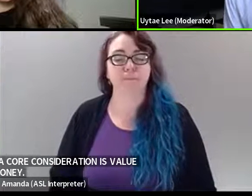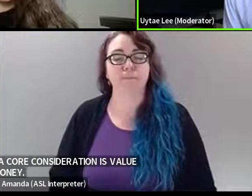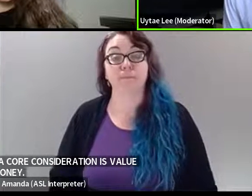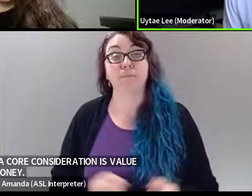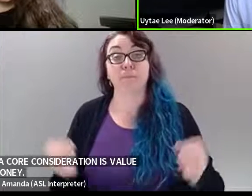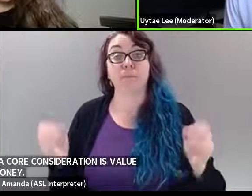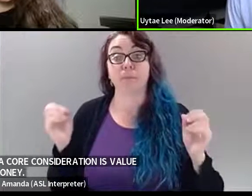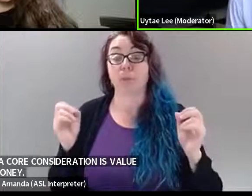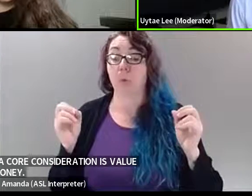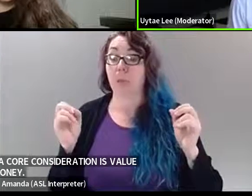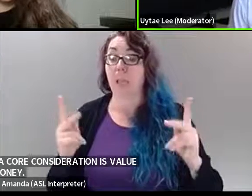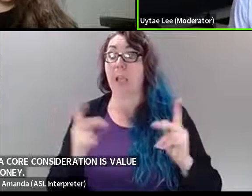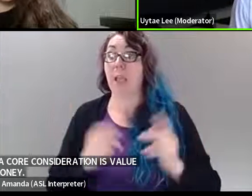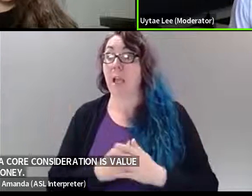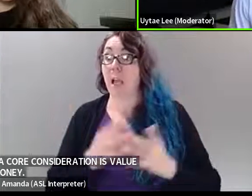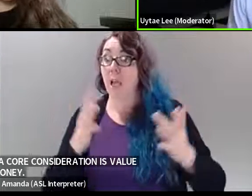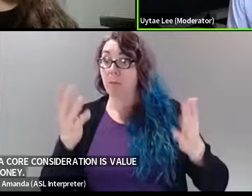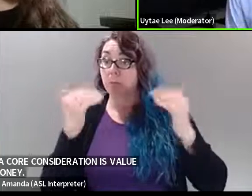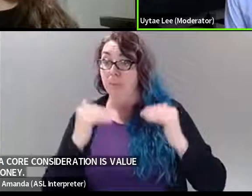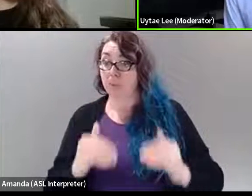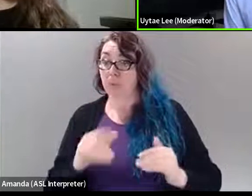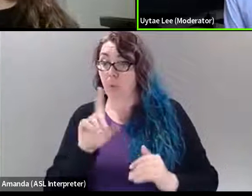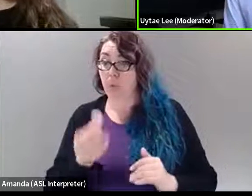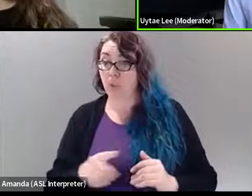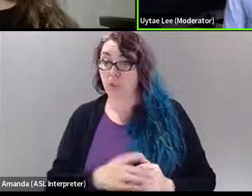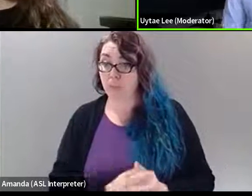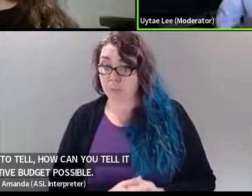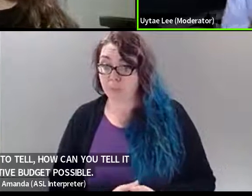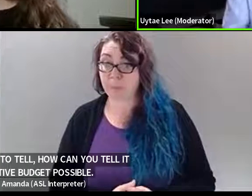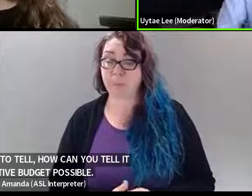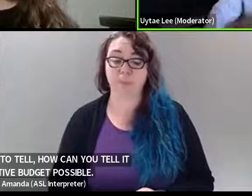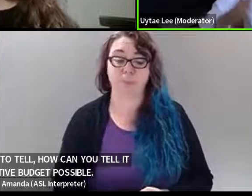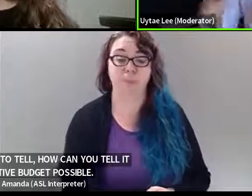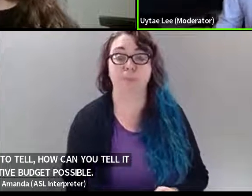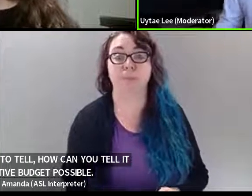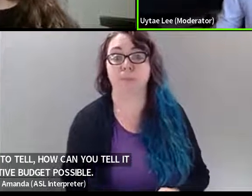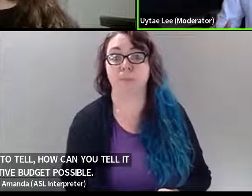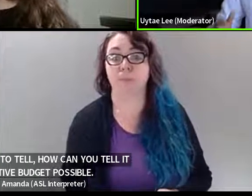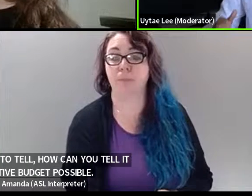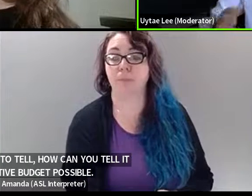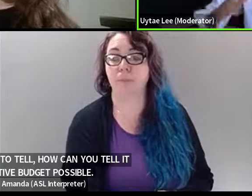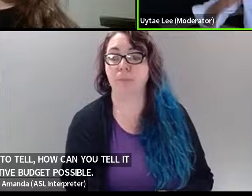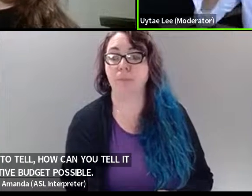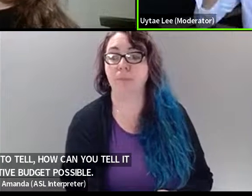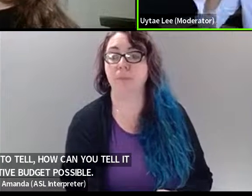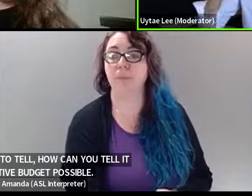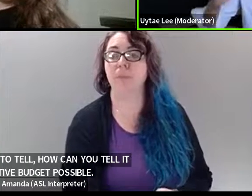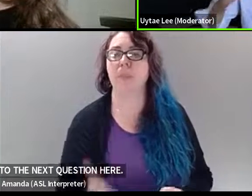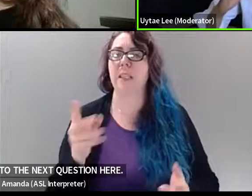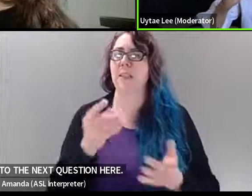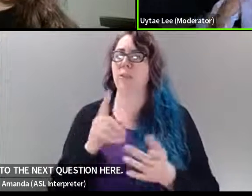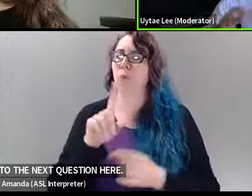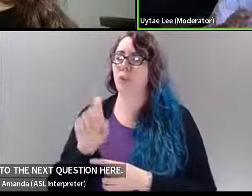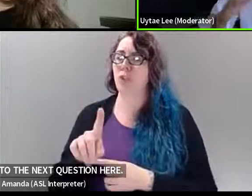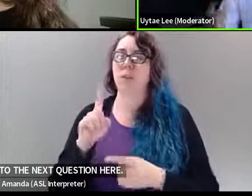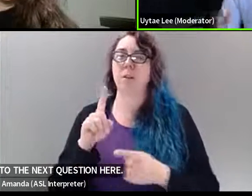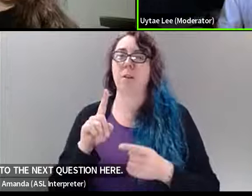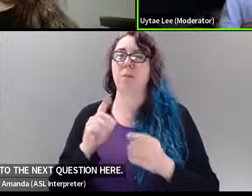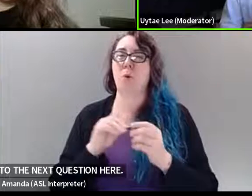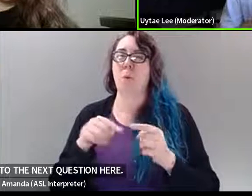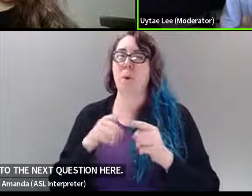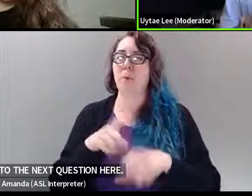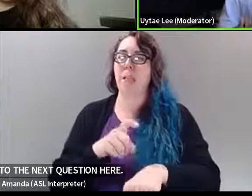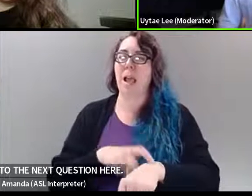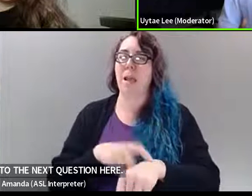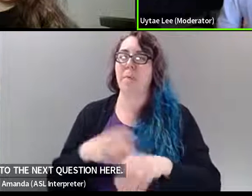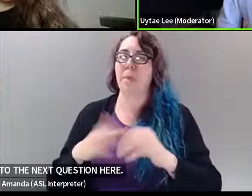I think we'll move on to the next question here, and this one is less about money and more about time. Is there sort of a specific time window you're